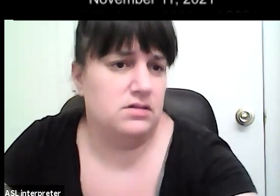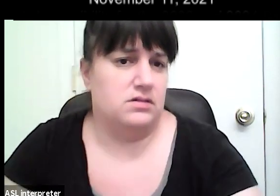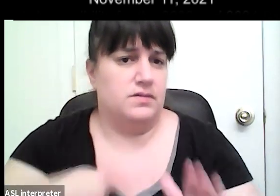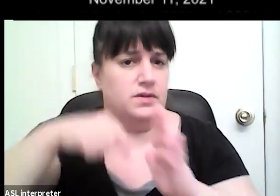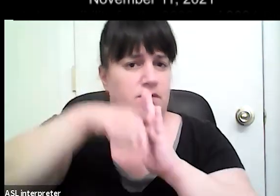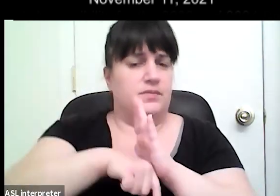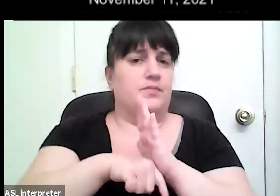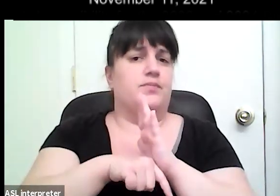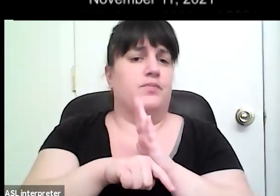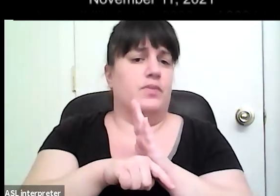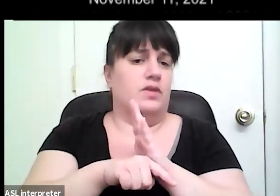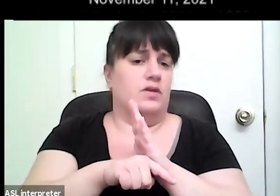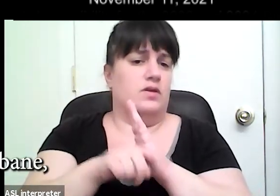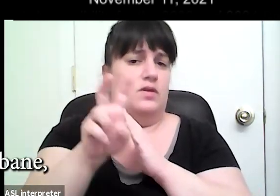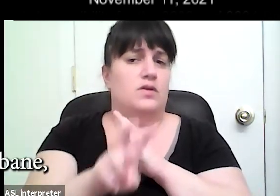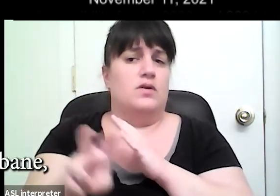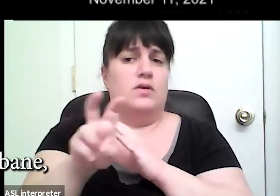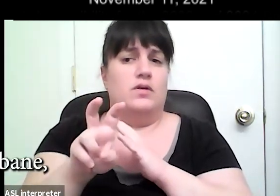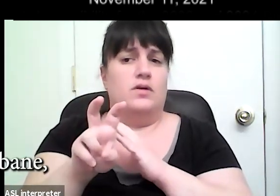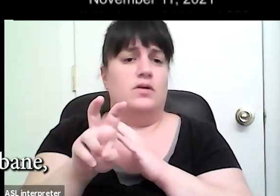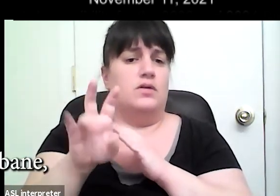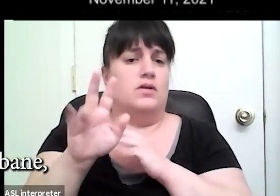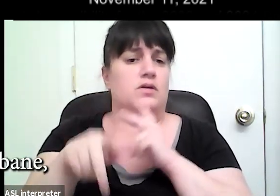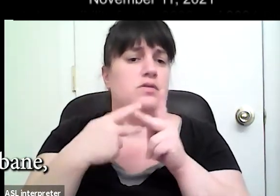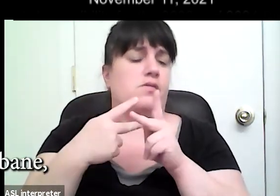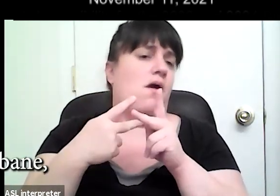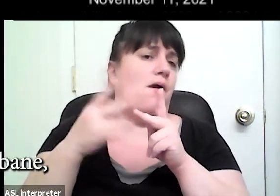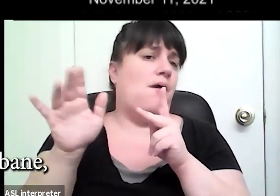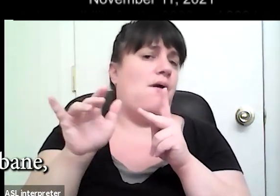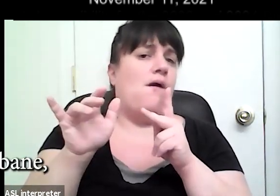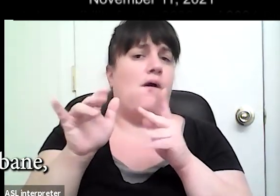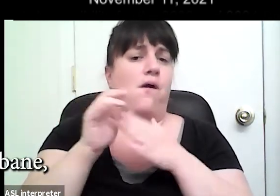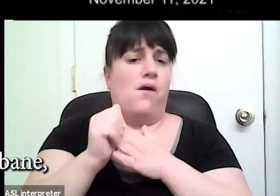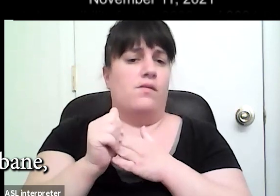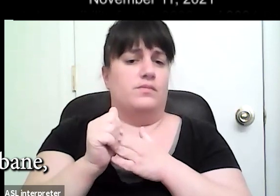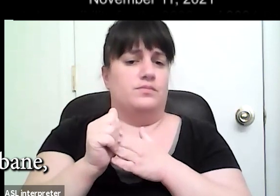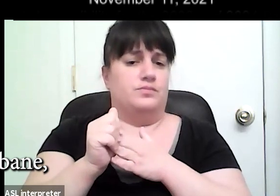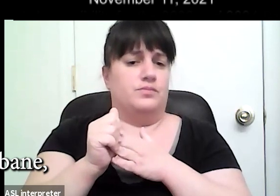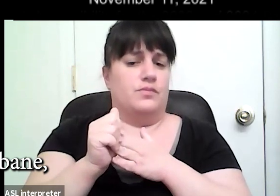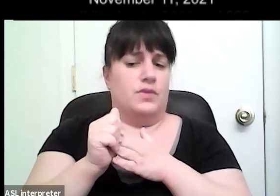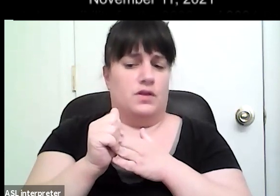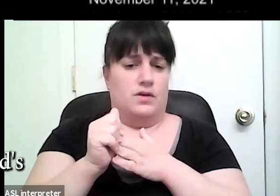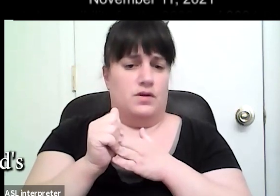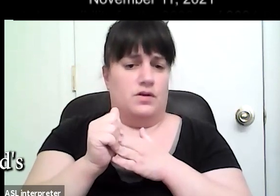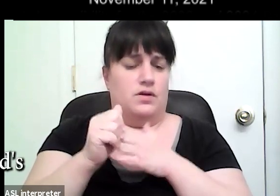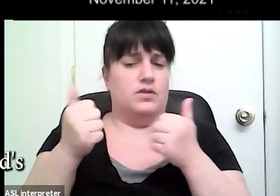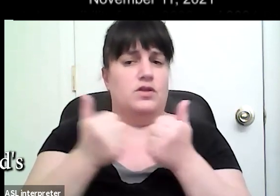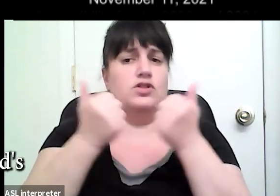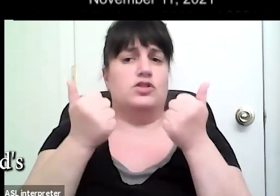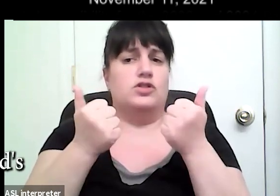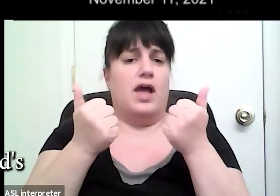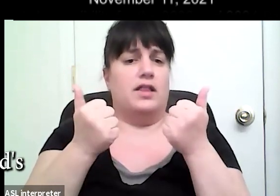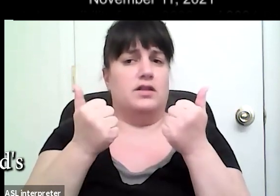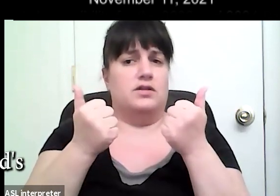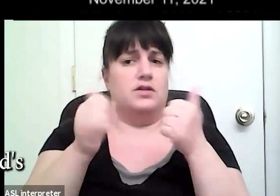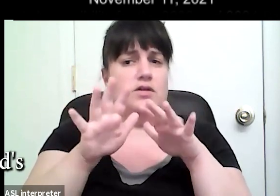into this, into this journey, and that kind of led me to win the NASA Space App Challenge in Brisbane. Our app got